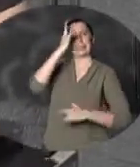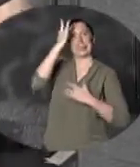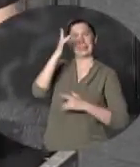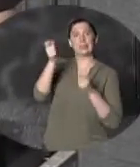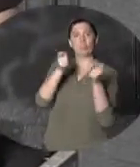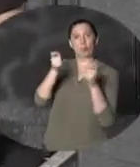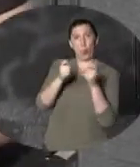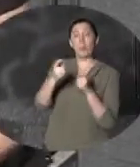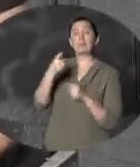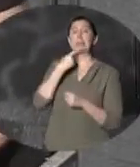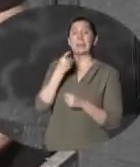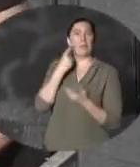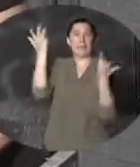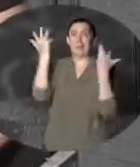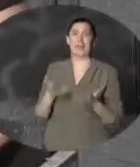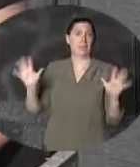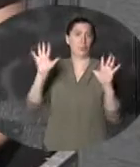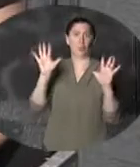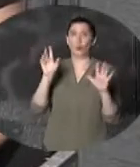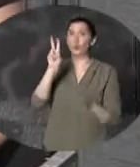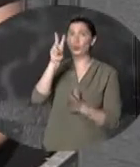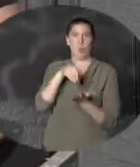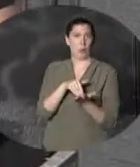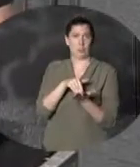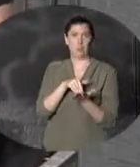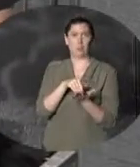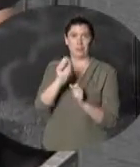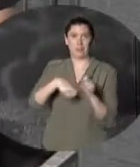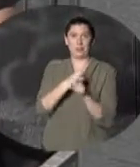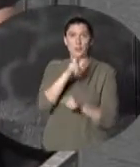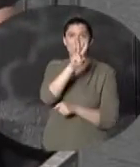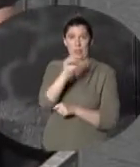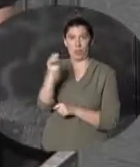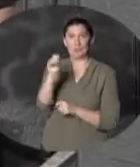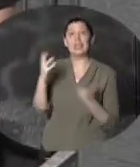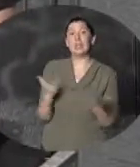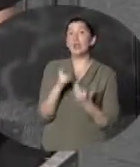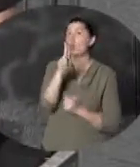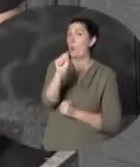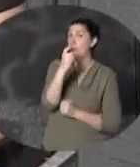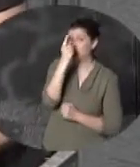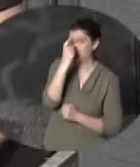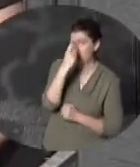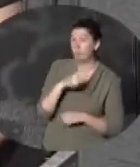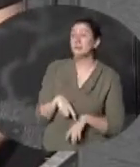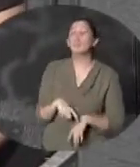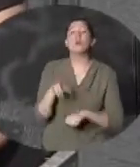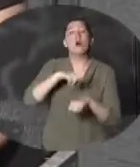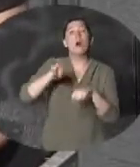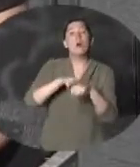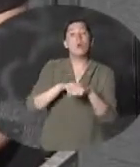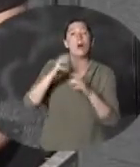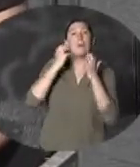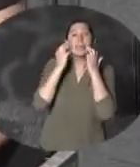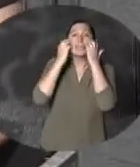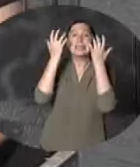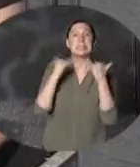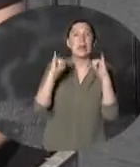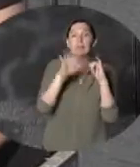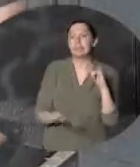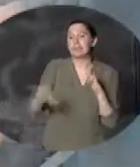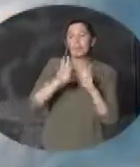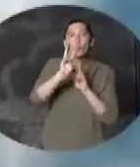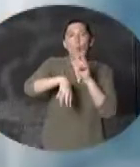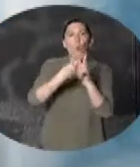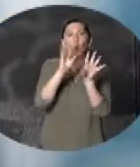measles eliminated in 2000. And that was here in the United States, but of course measles is still present throughout the